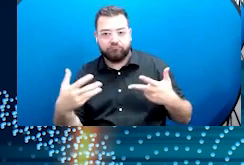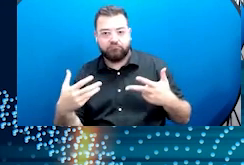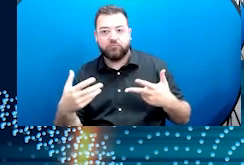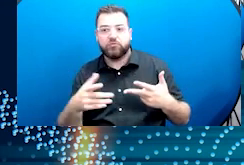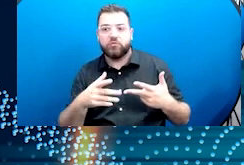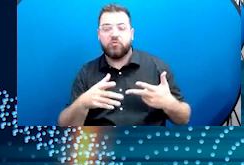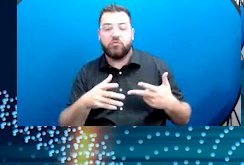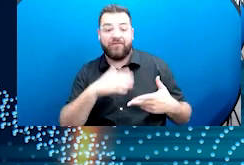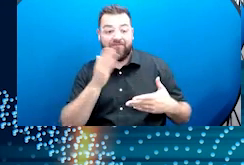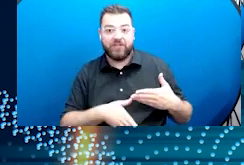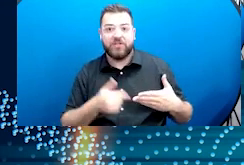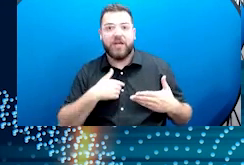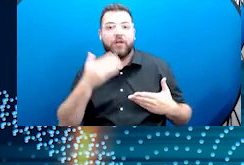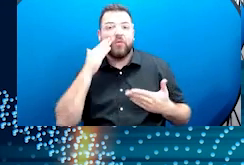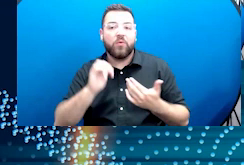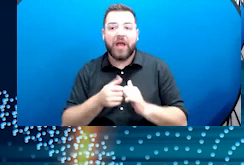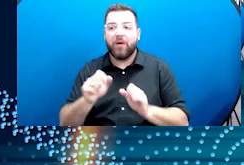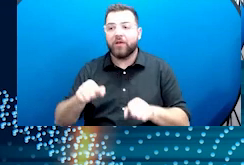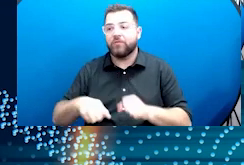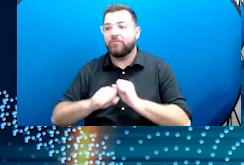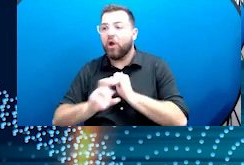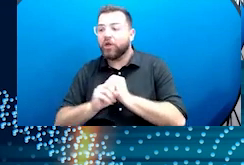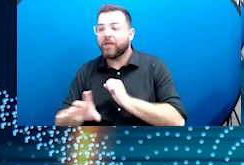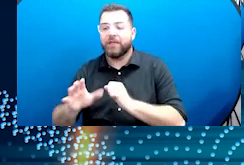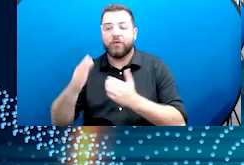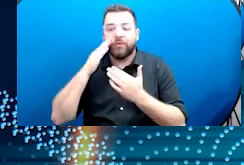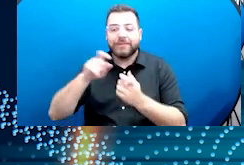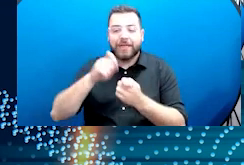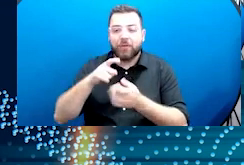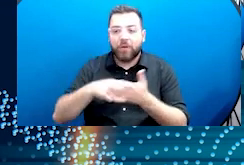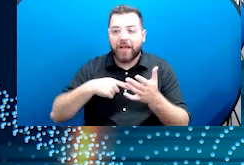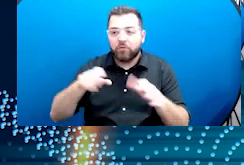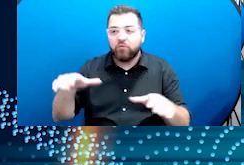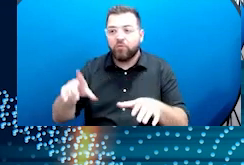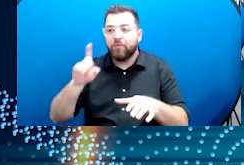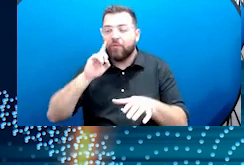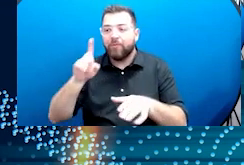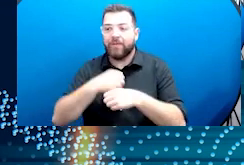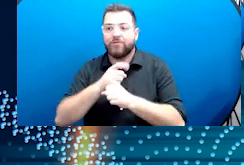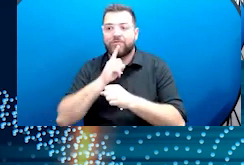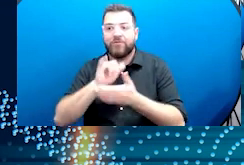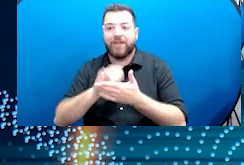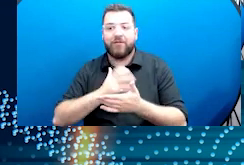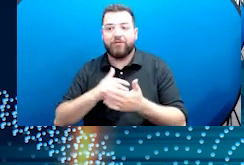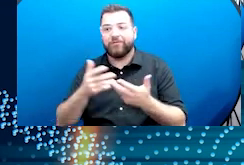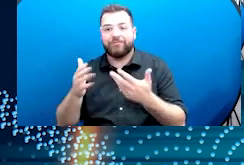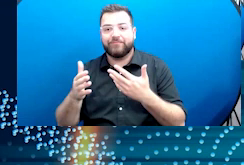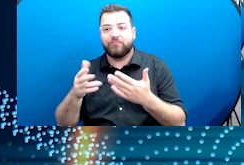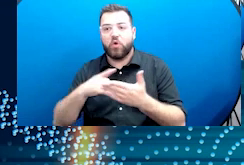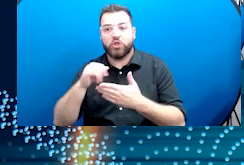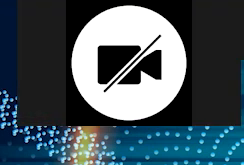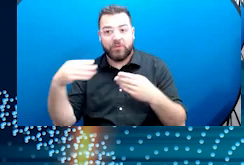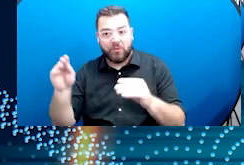be an SEO, of how to market, of what I should be looking for, the understanding of market saturation and such. It also once taught me how